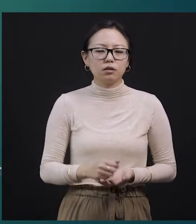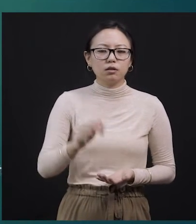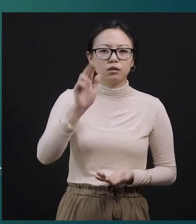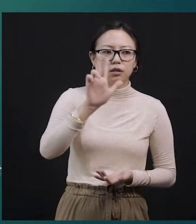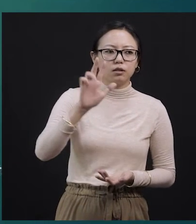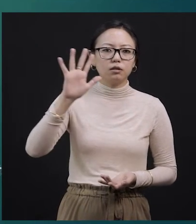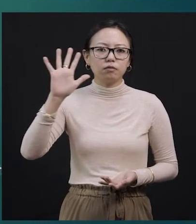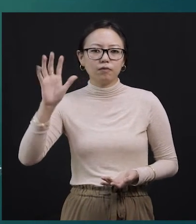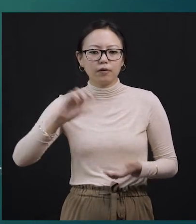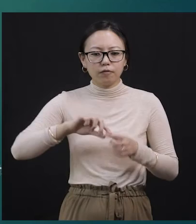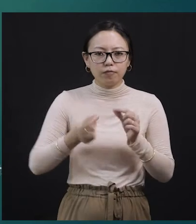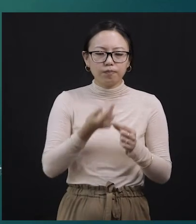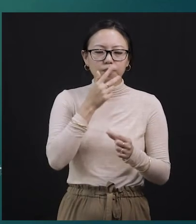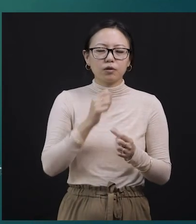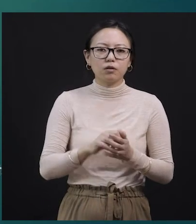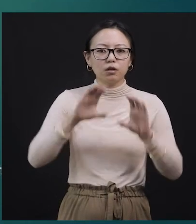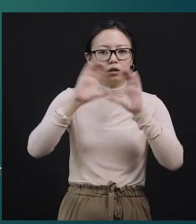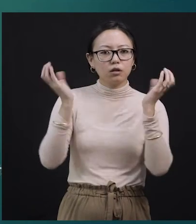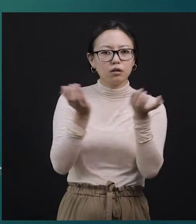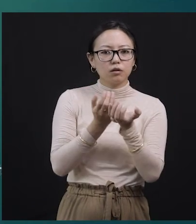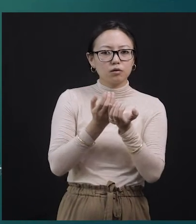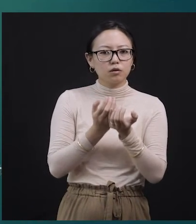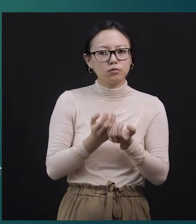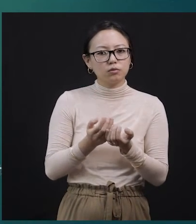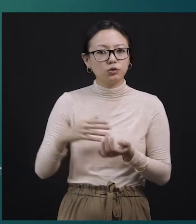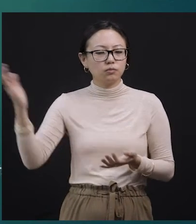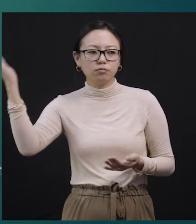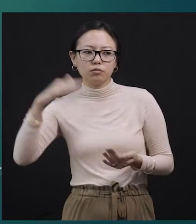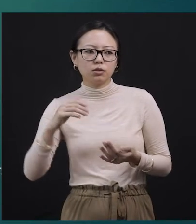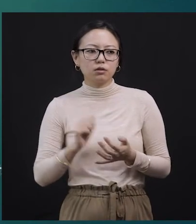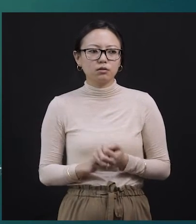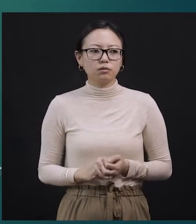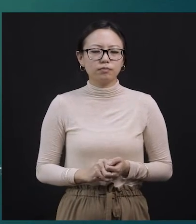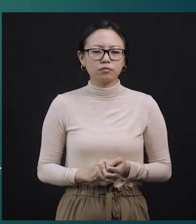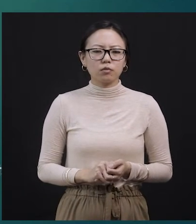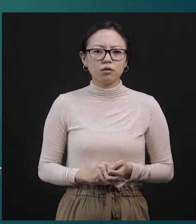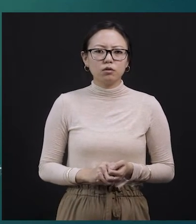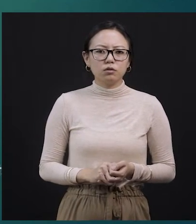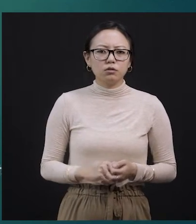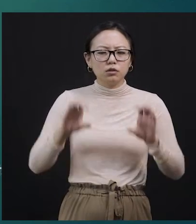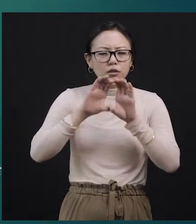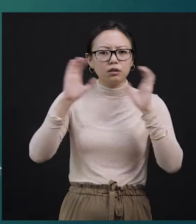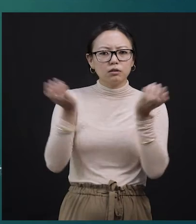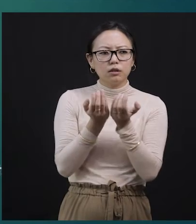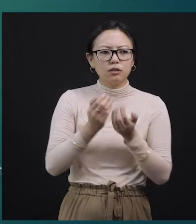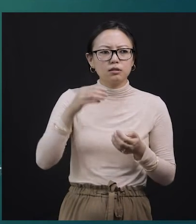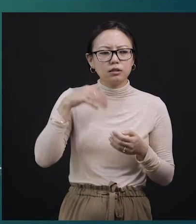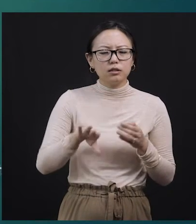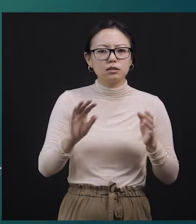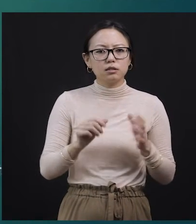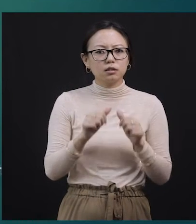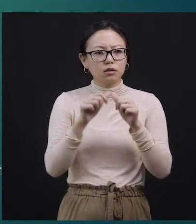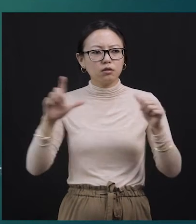classmate. Alright, then what he did was that there were how many students? 28 students